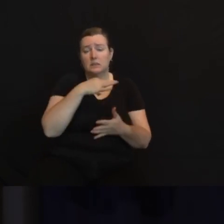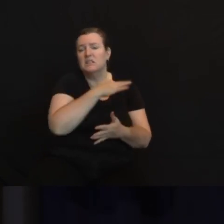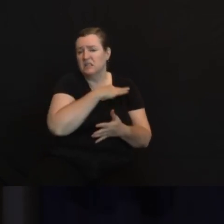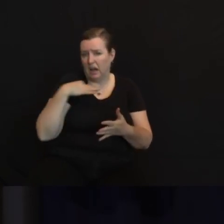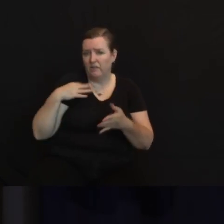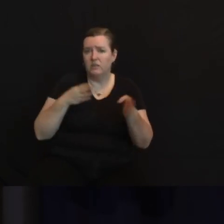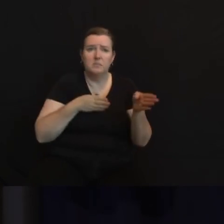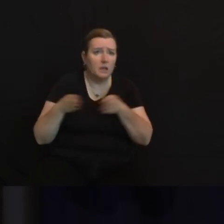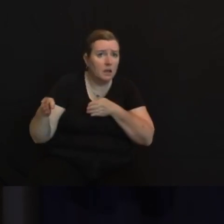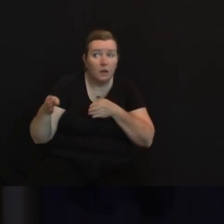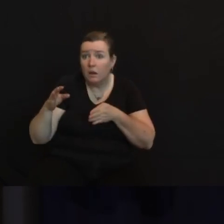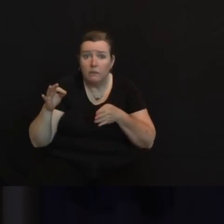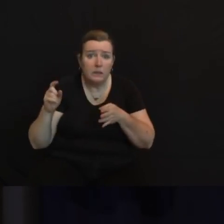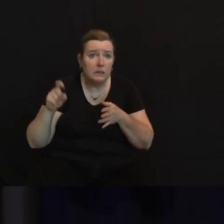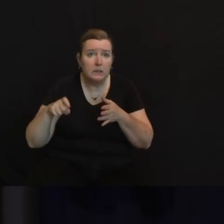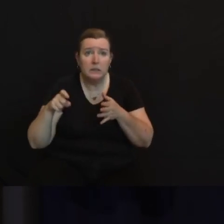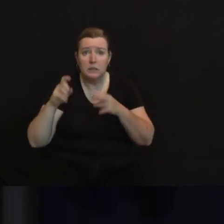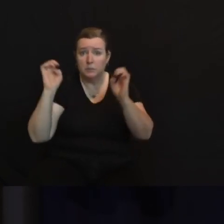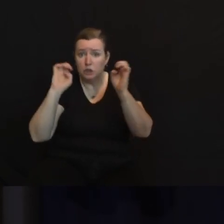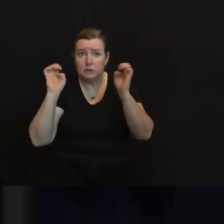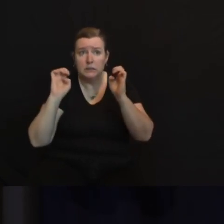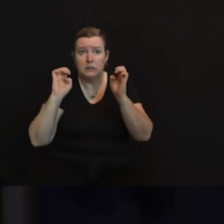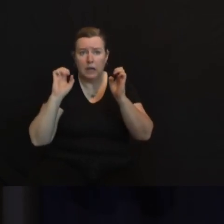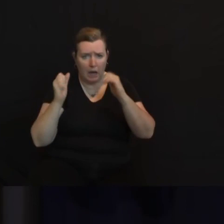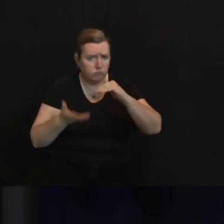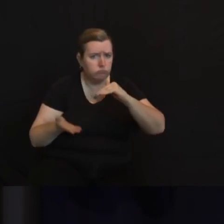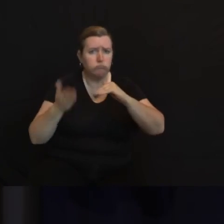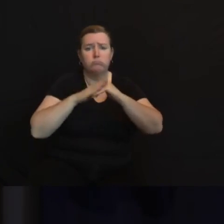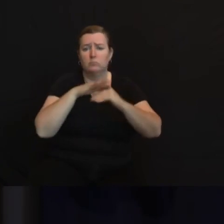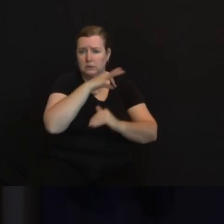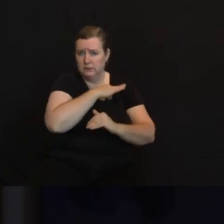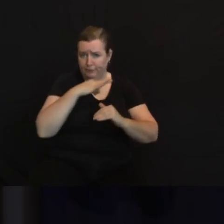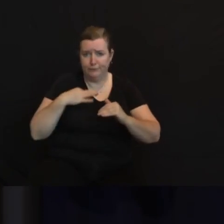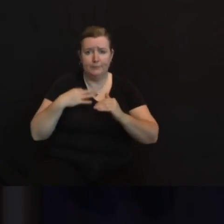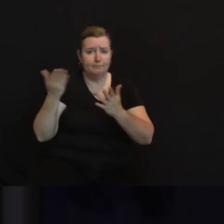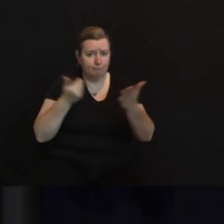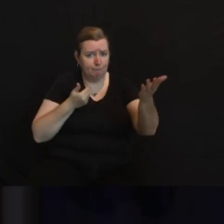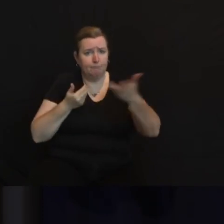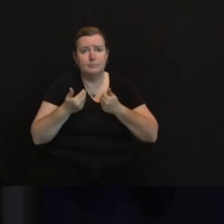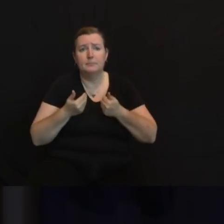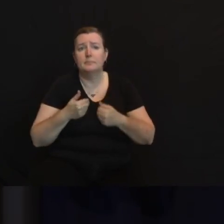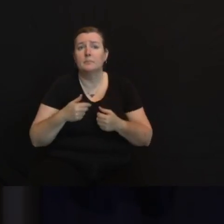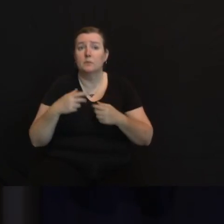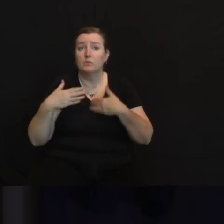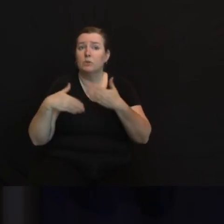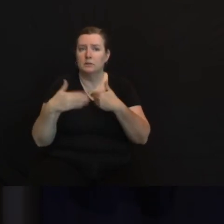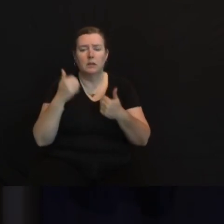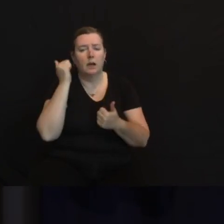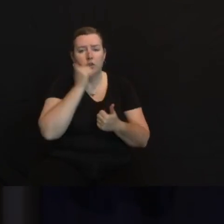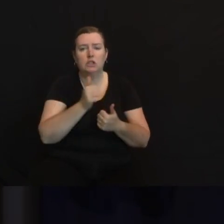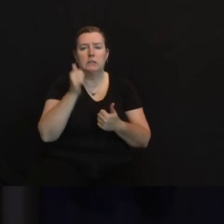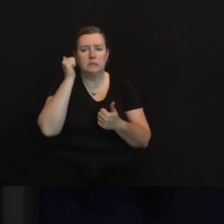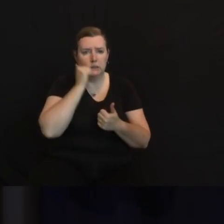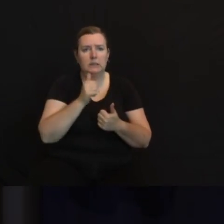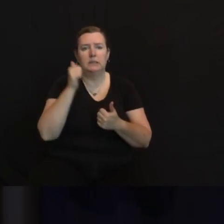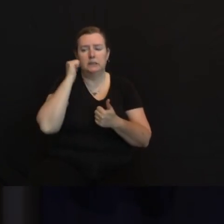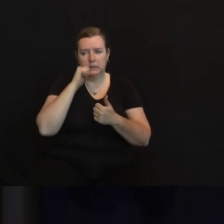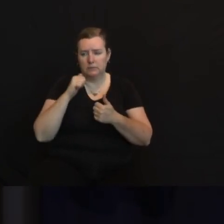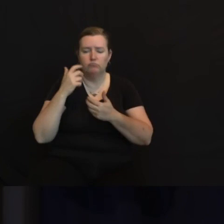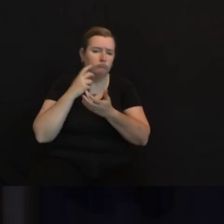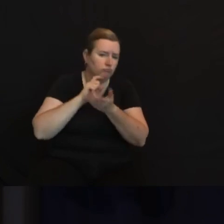crisis staffing if they need it. So it's an everyday event. We're working